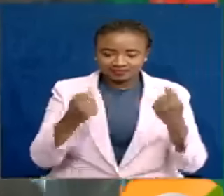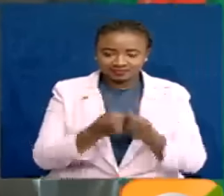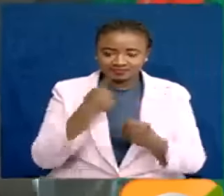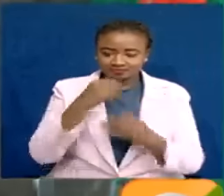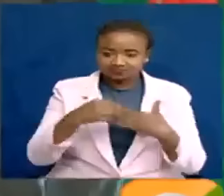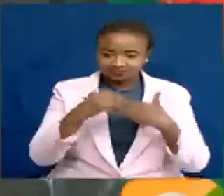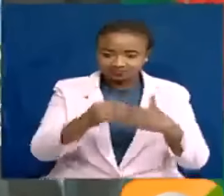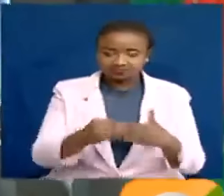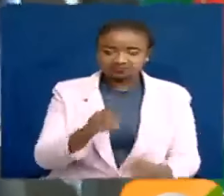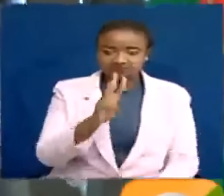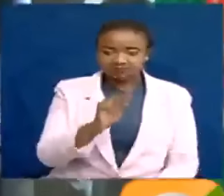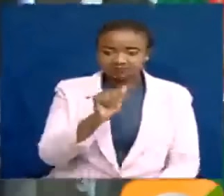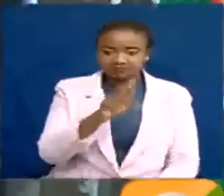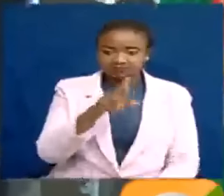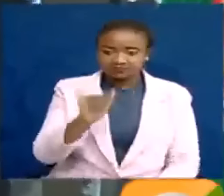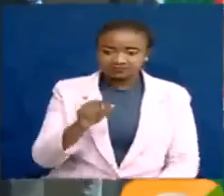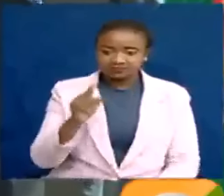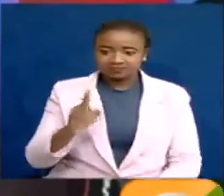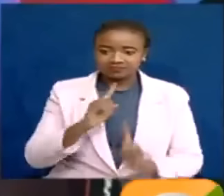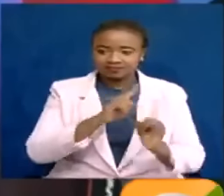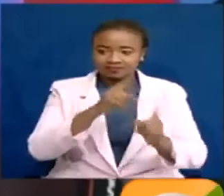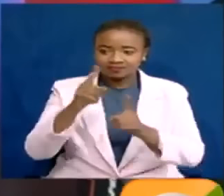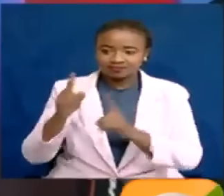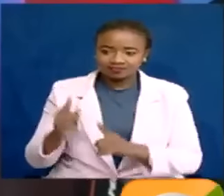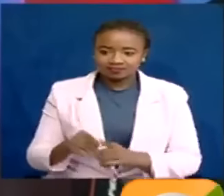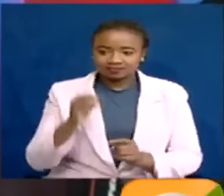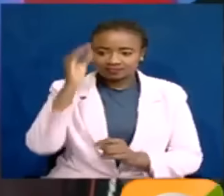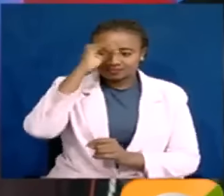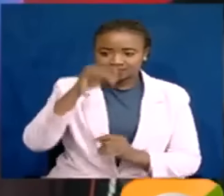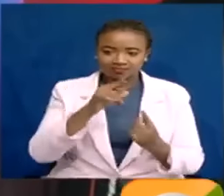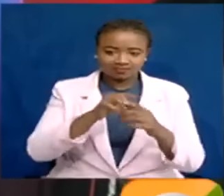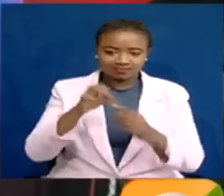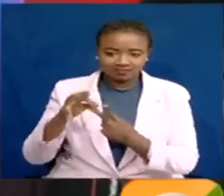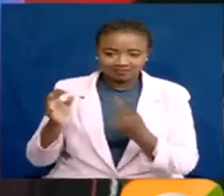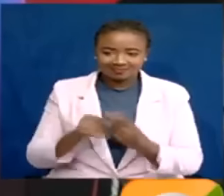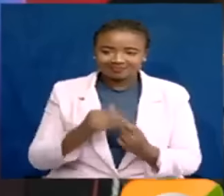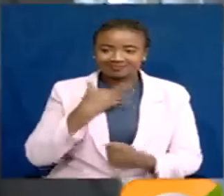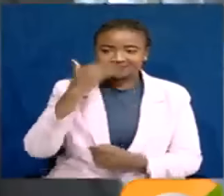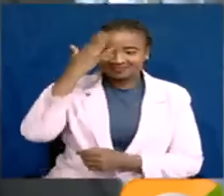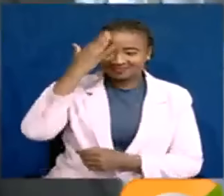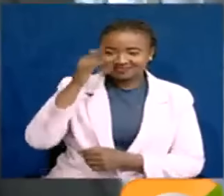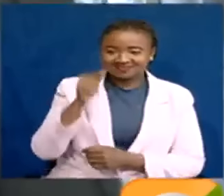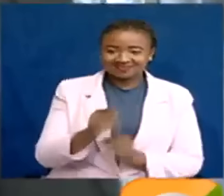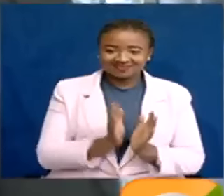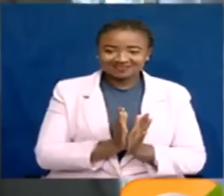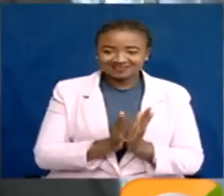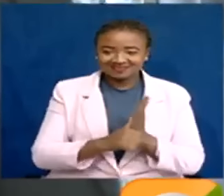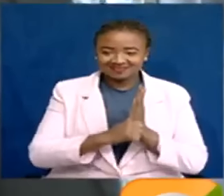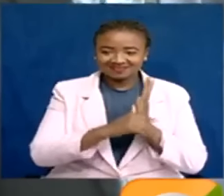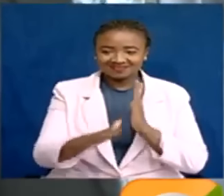Mary Kathomi will conduct nationwide opinion polls to gauge Omtatah's popularity. My focus